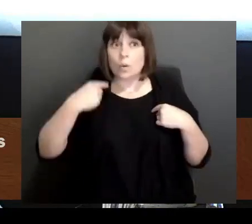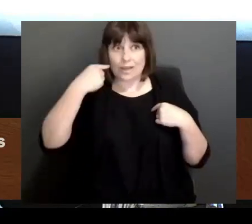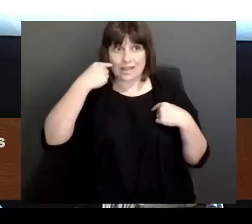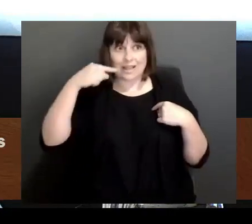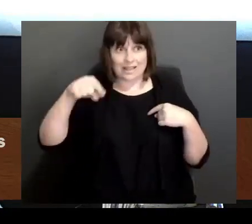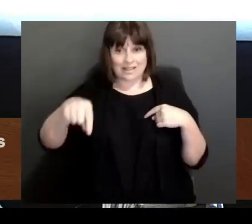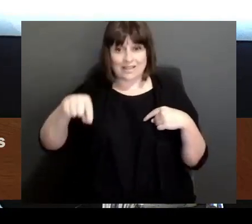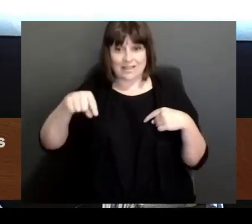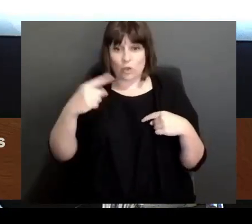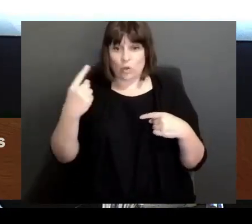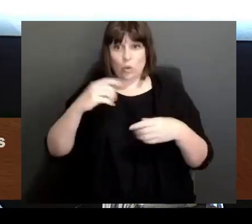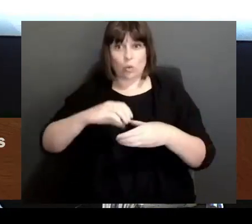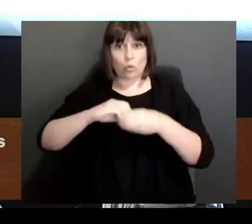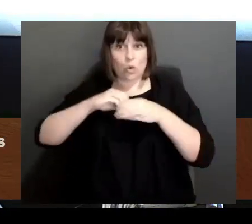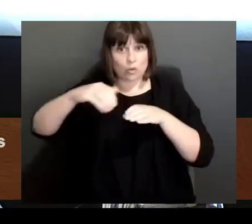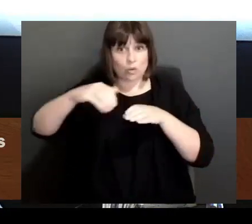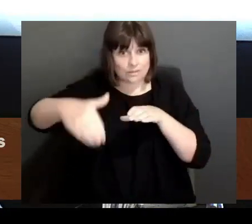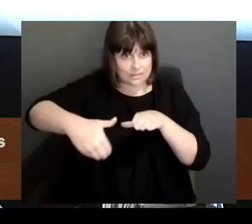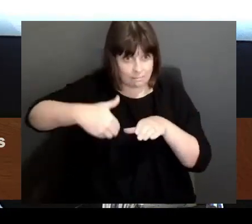the